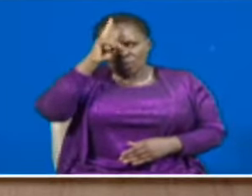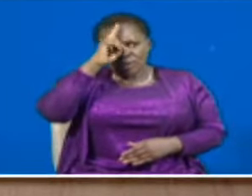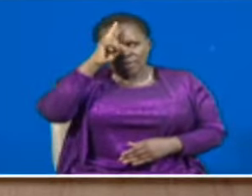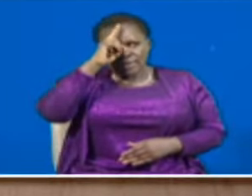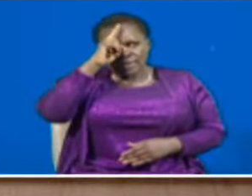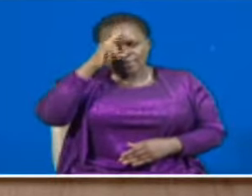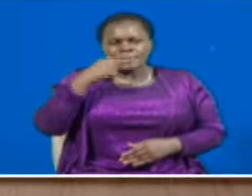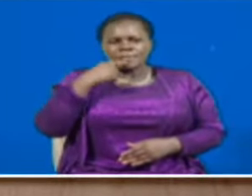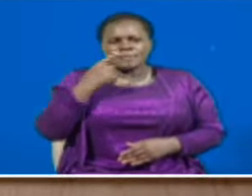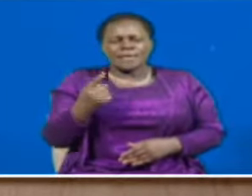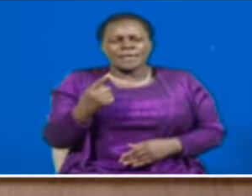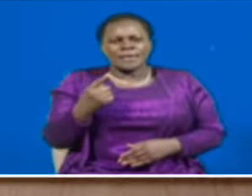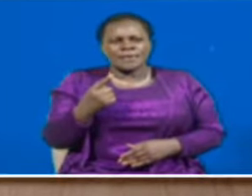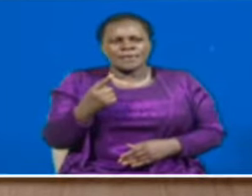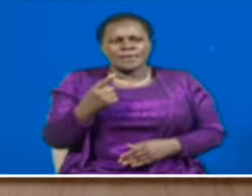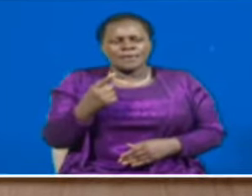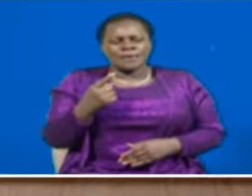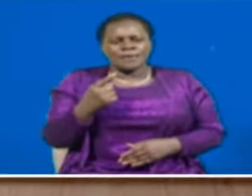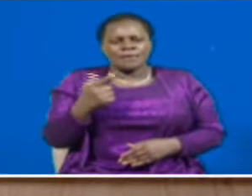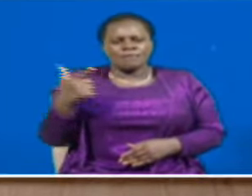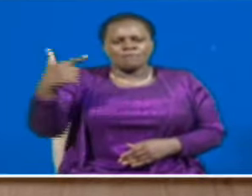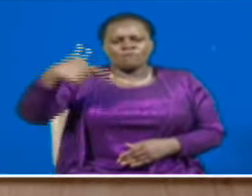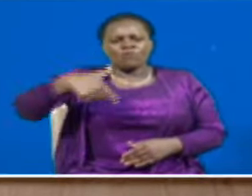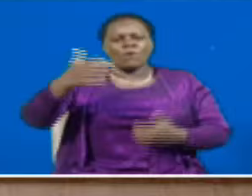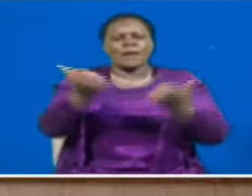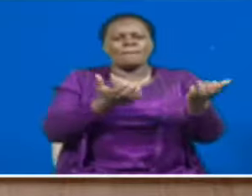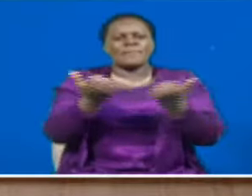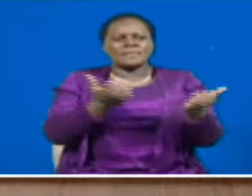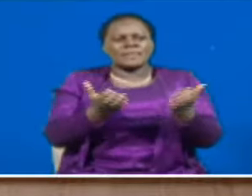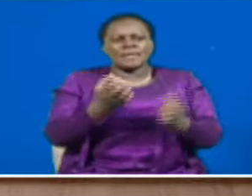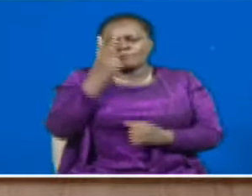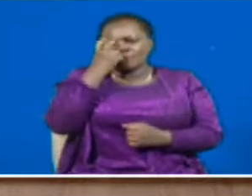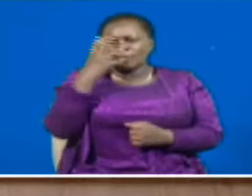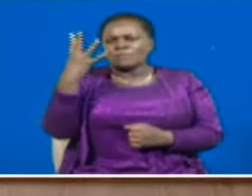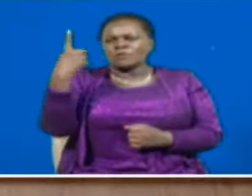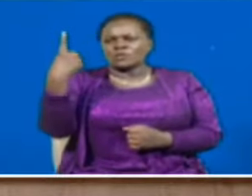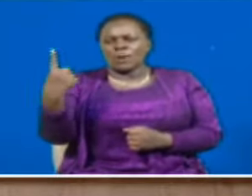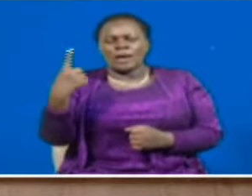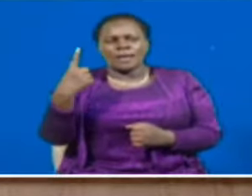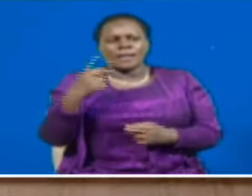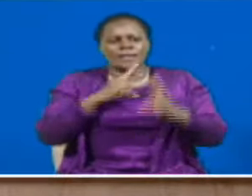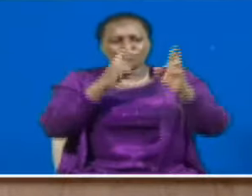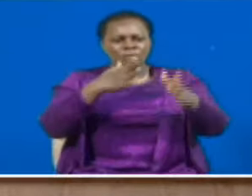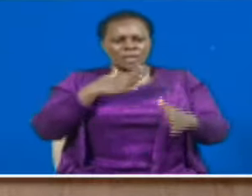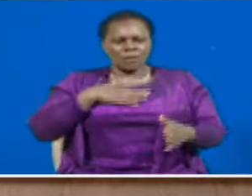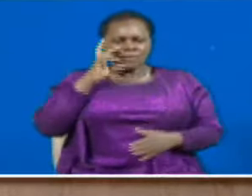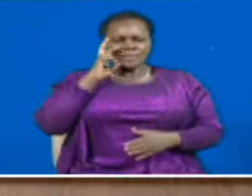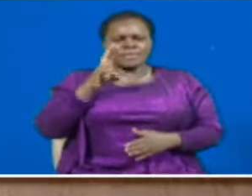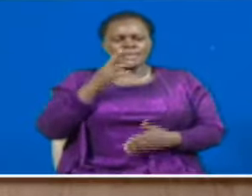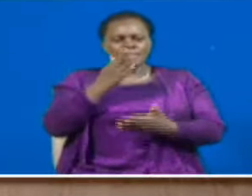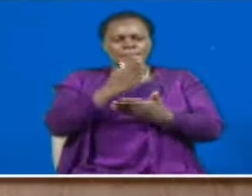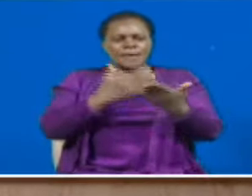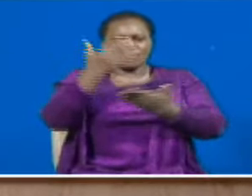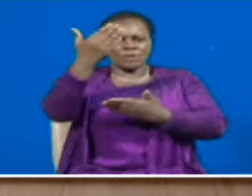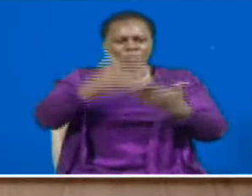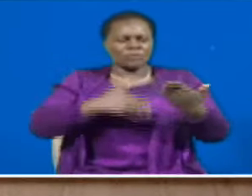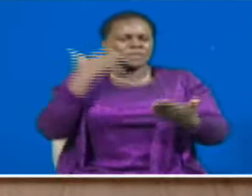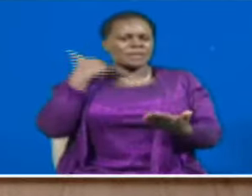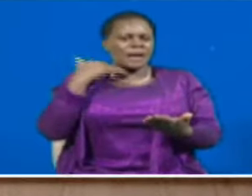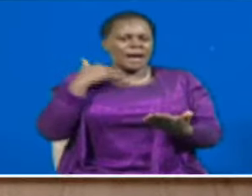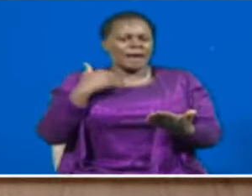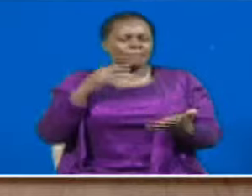the war against illicit fuel trade by arresting 41 suspects. Ode Francis looks at some of the reported crime strides